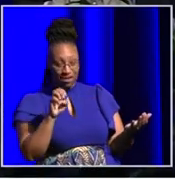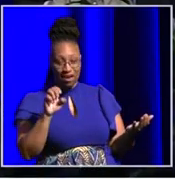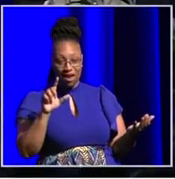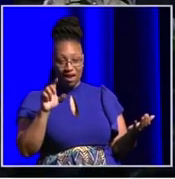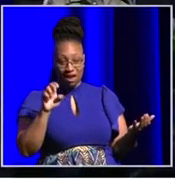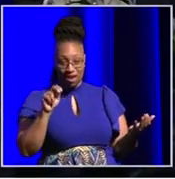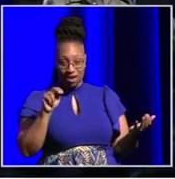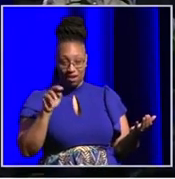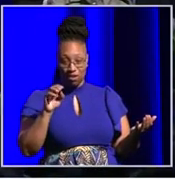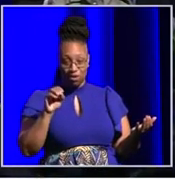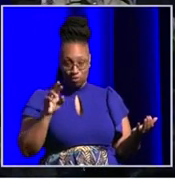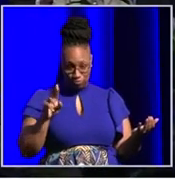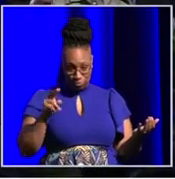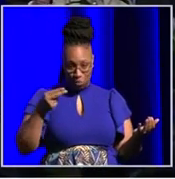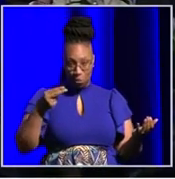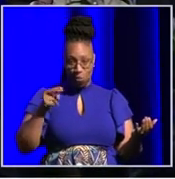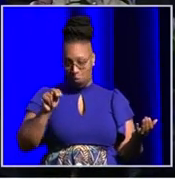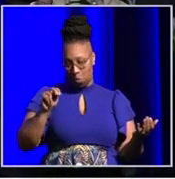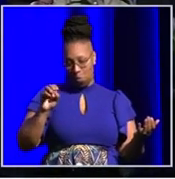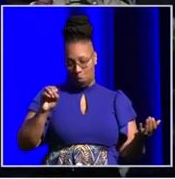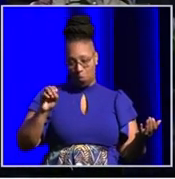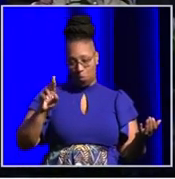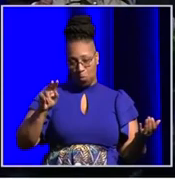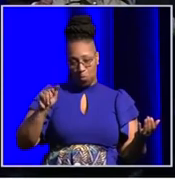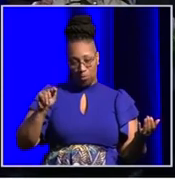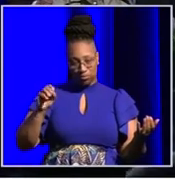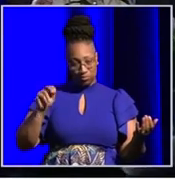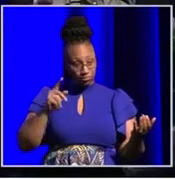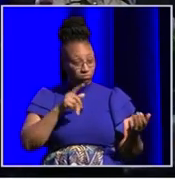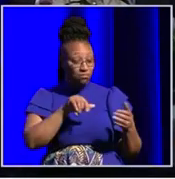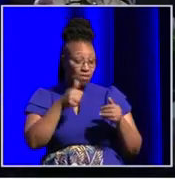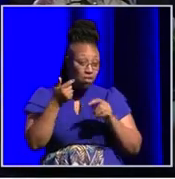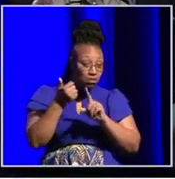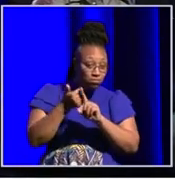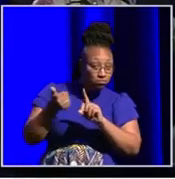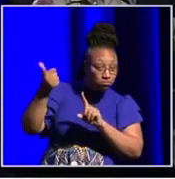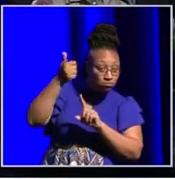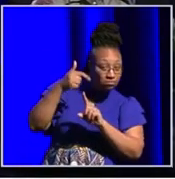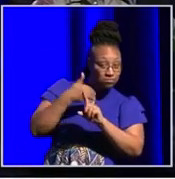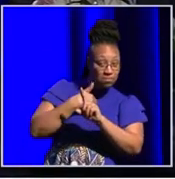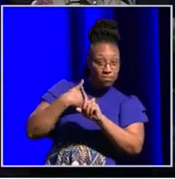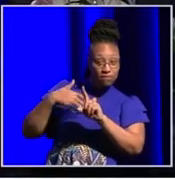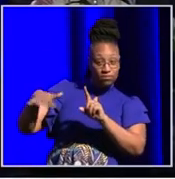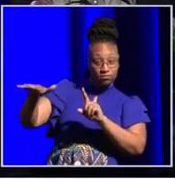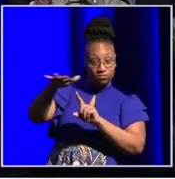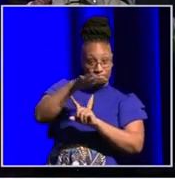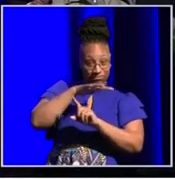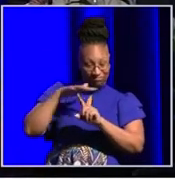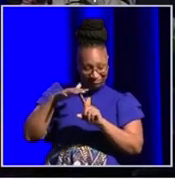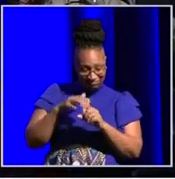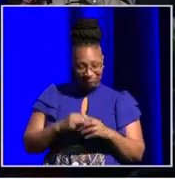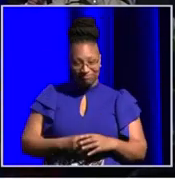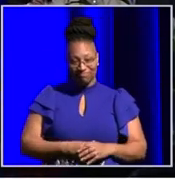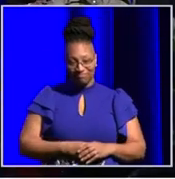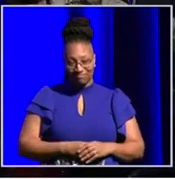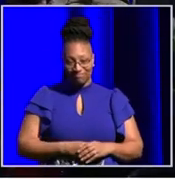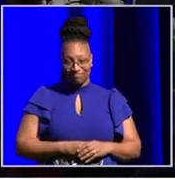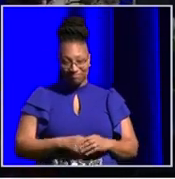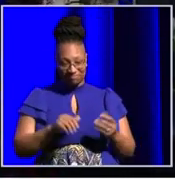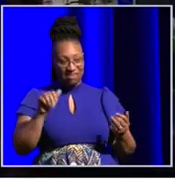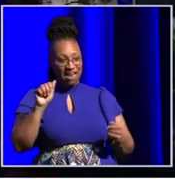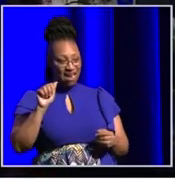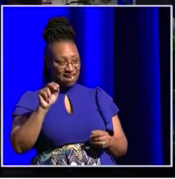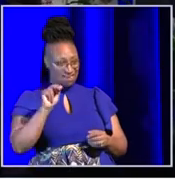Chairman and members of the Council, members of the State Board of Education, Advisory Neighborhood Commissioners, Chief